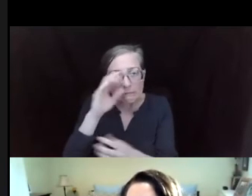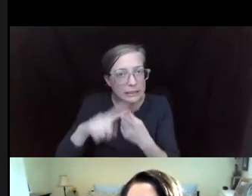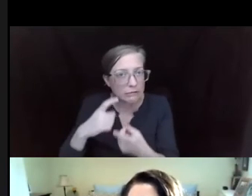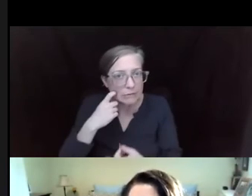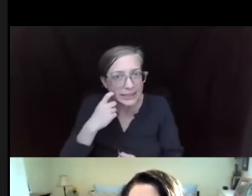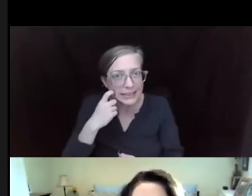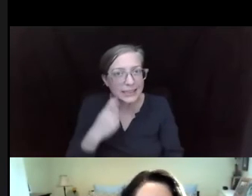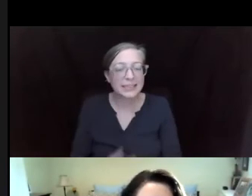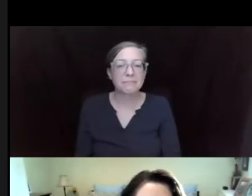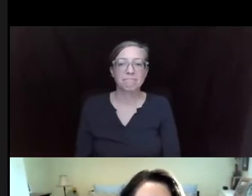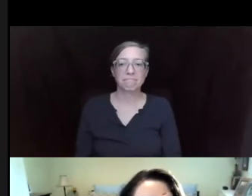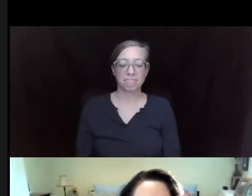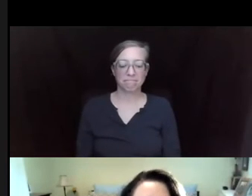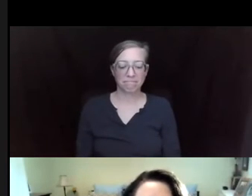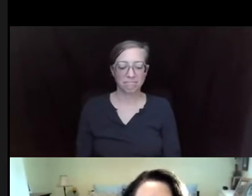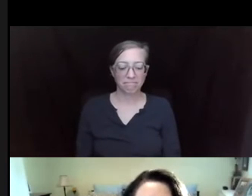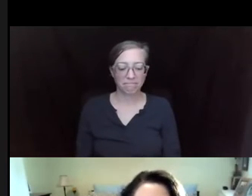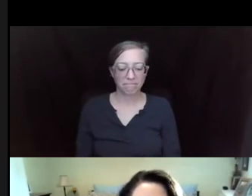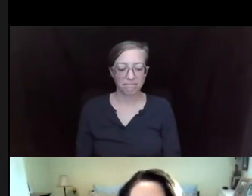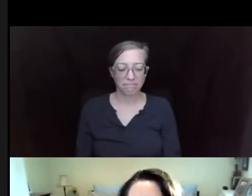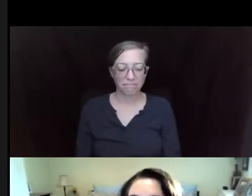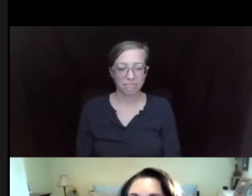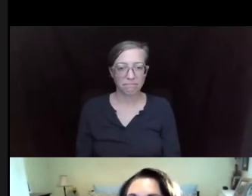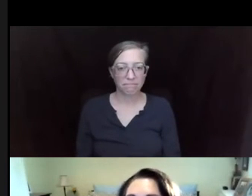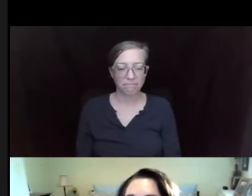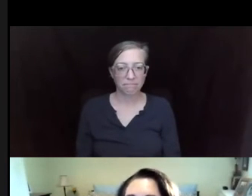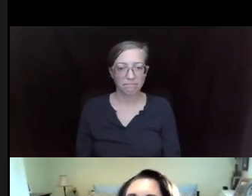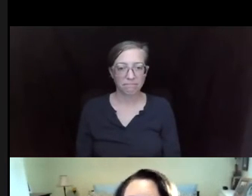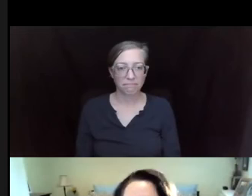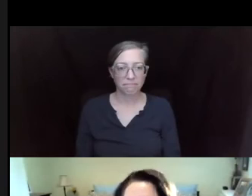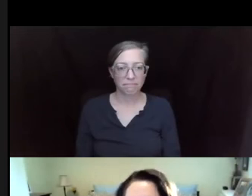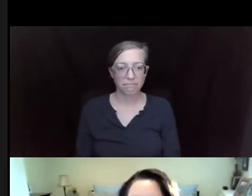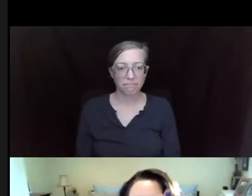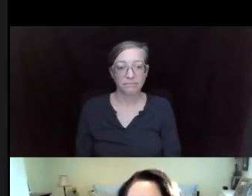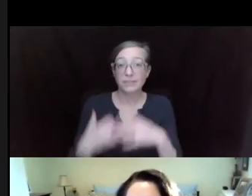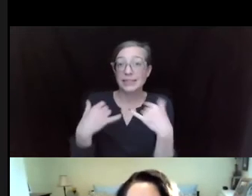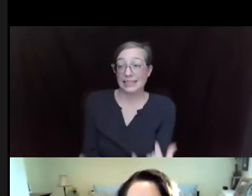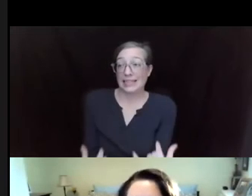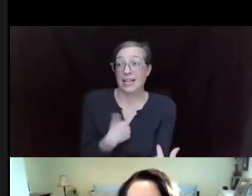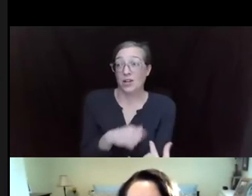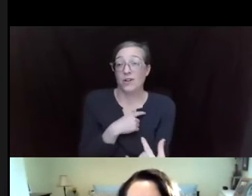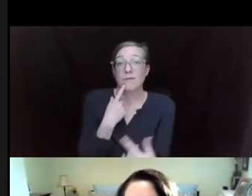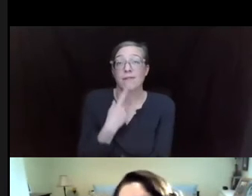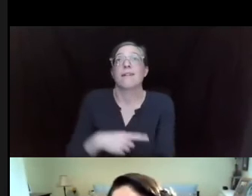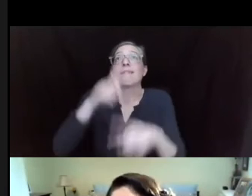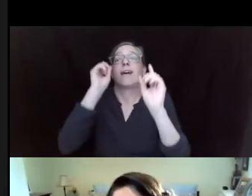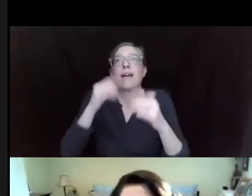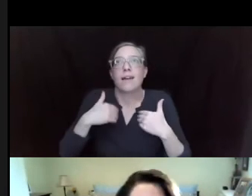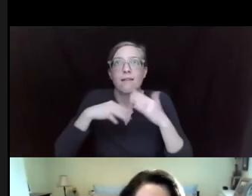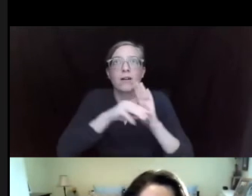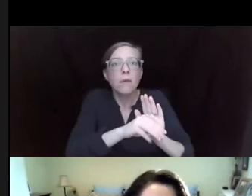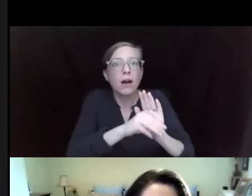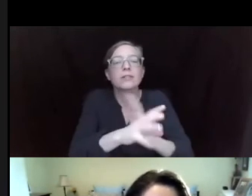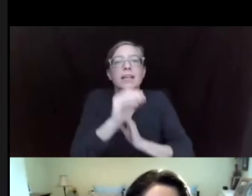never learned this. And by bringing that concept, we now finally have models and experiments that